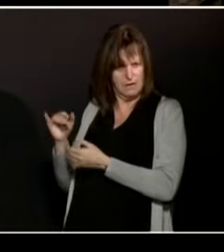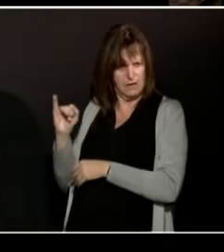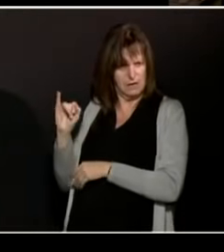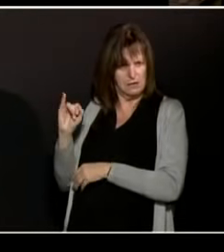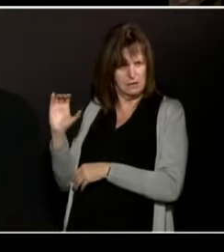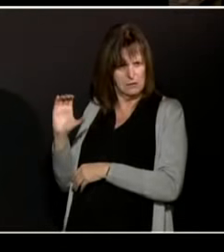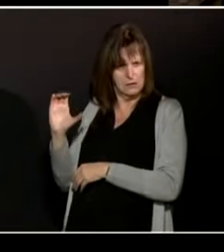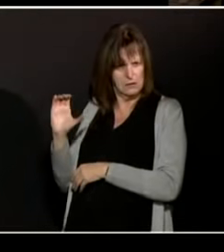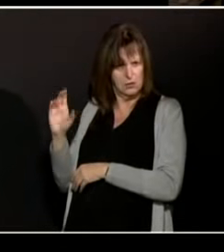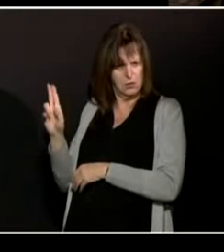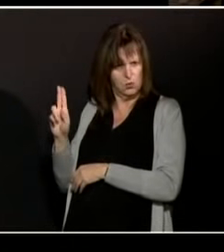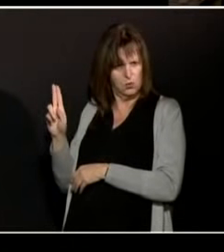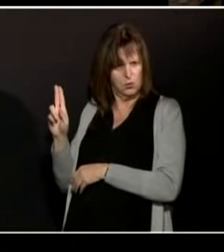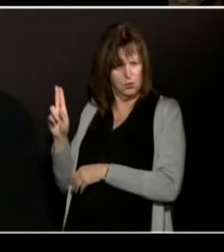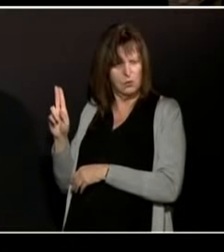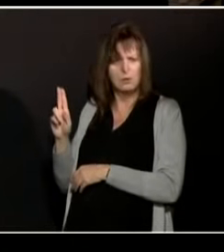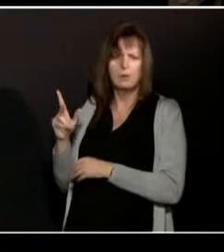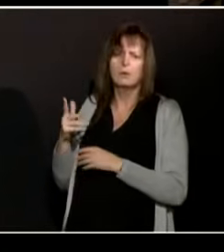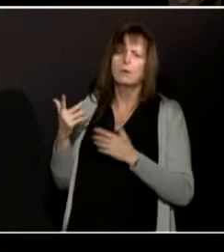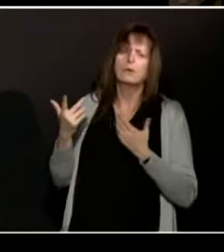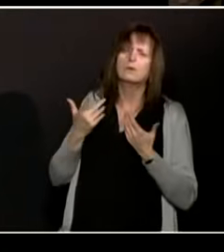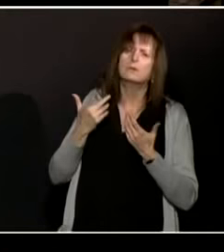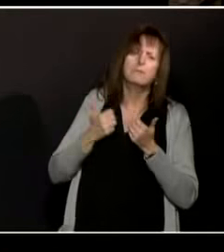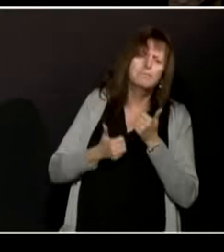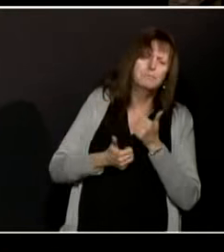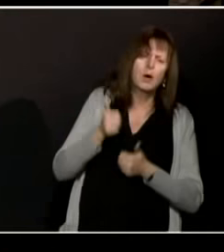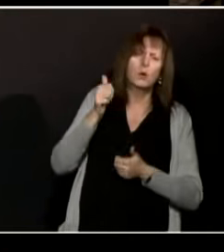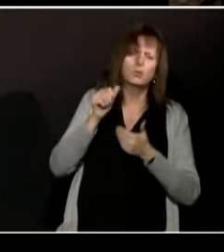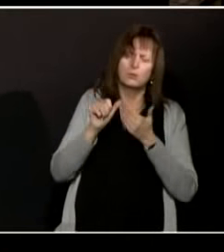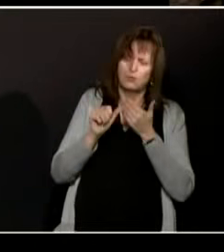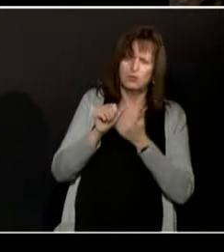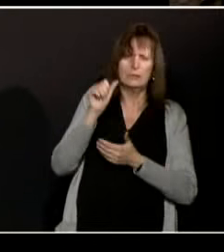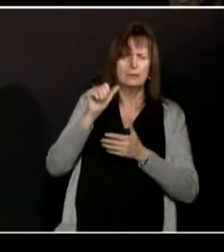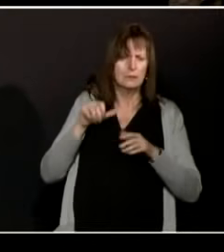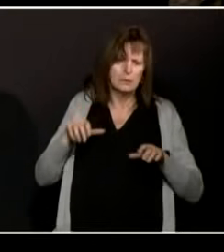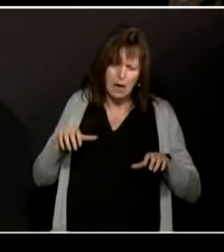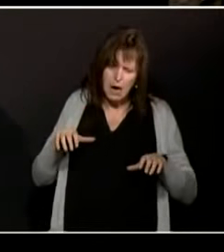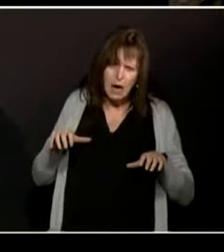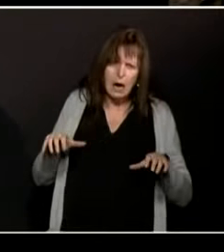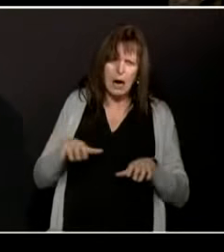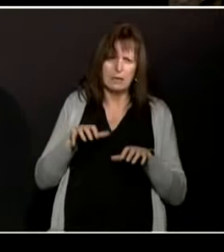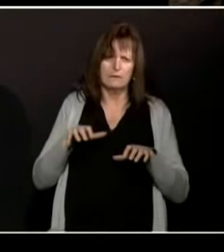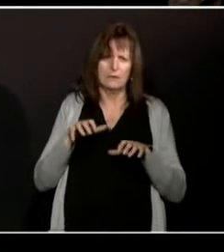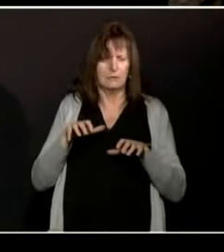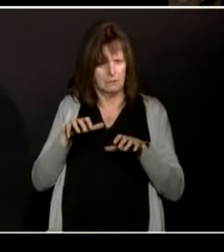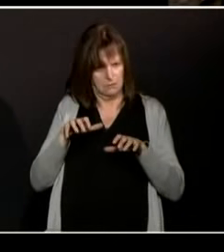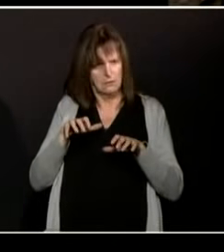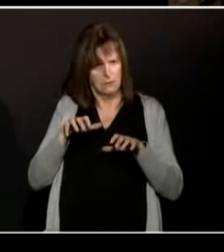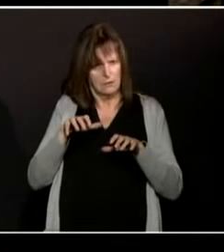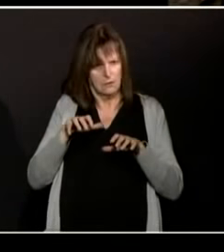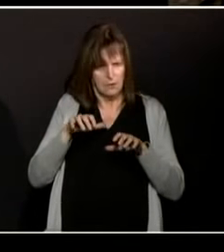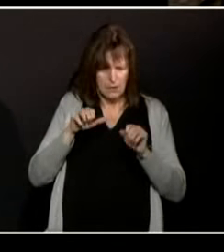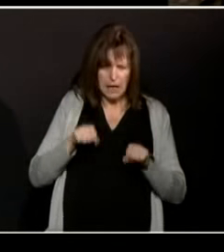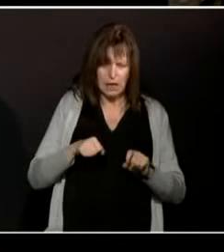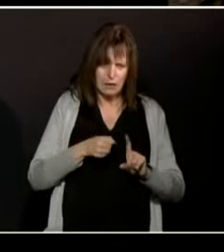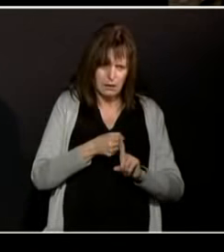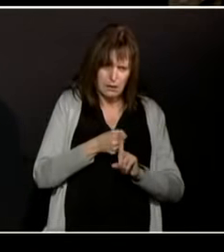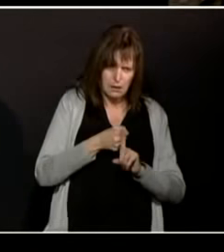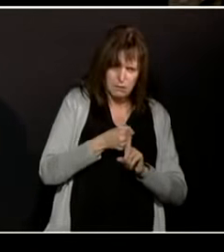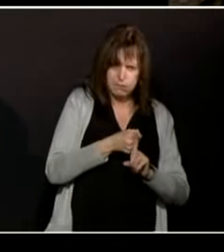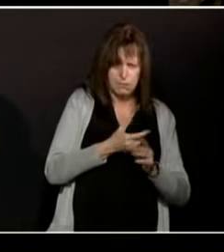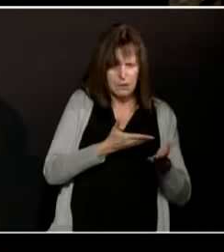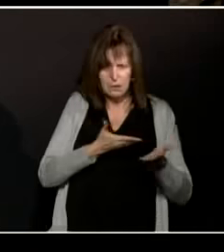at-risk activities that lead those patients to wind up in ICU? Do we have data on the most